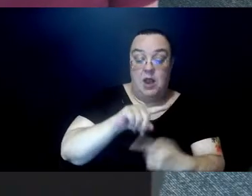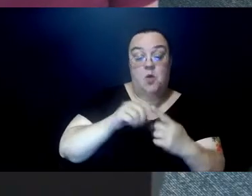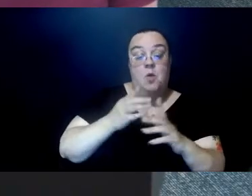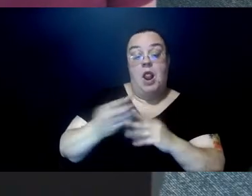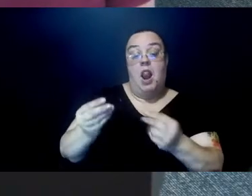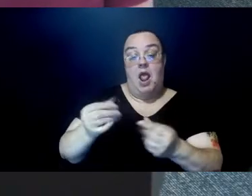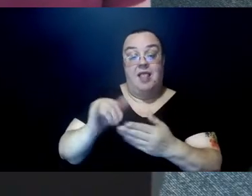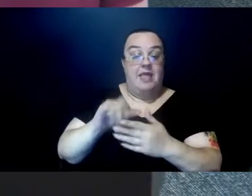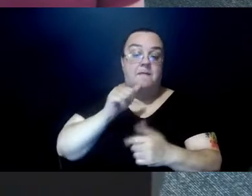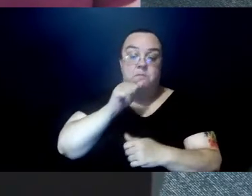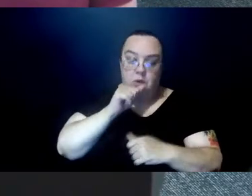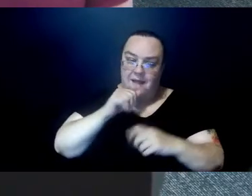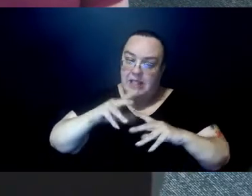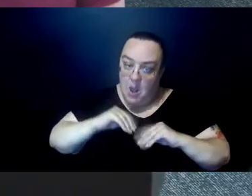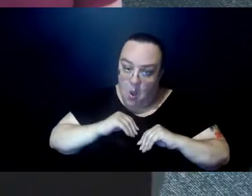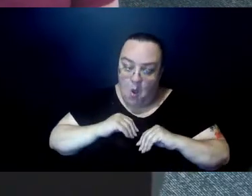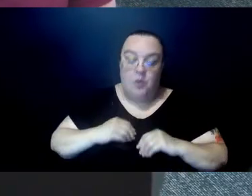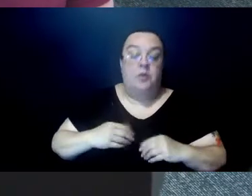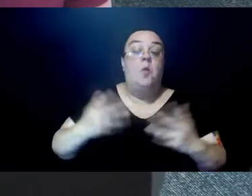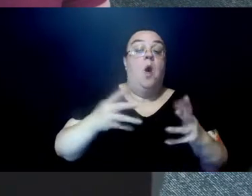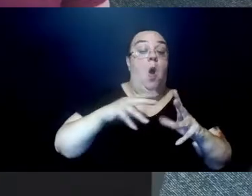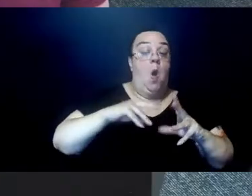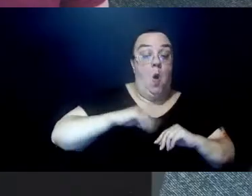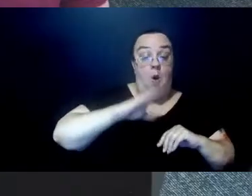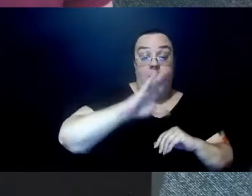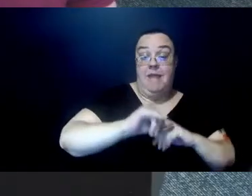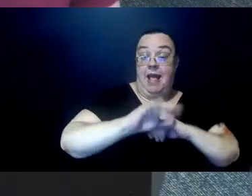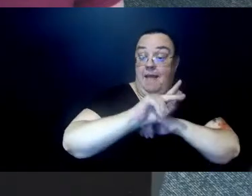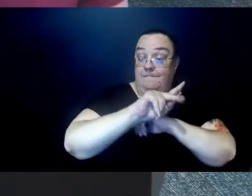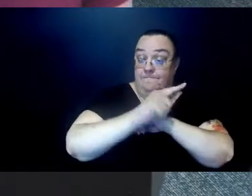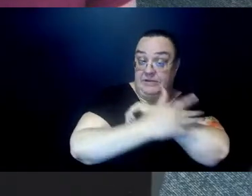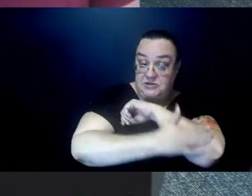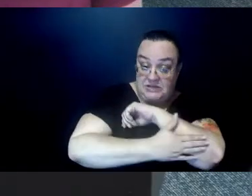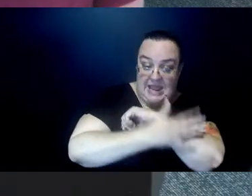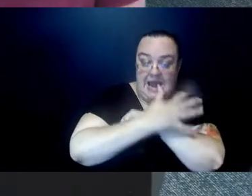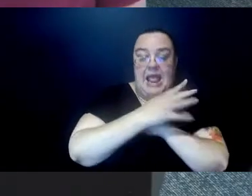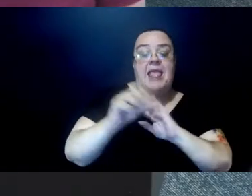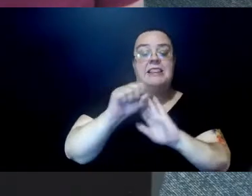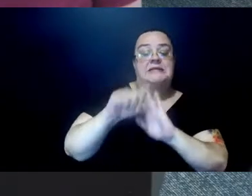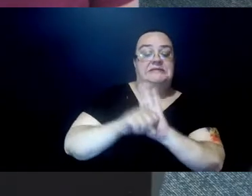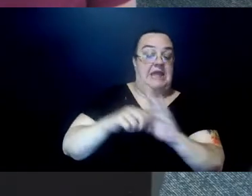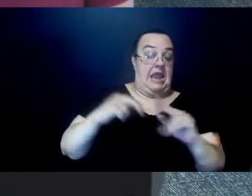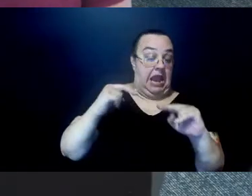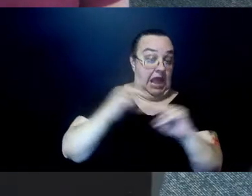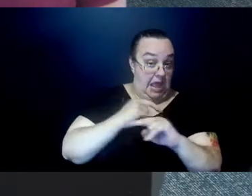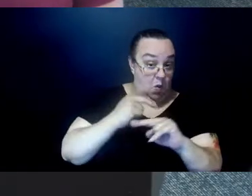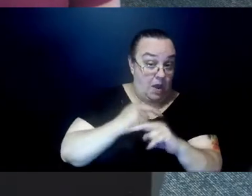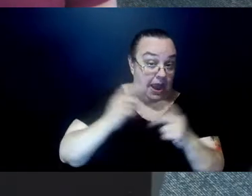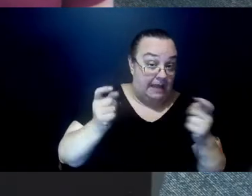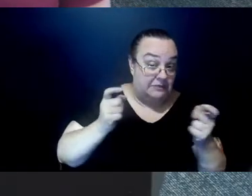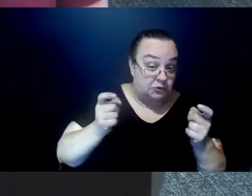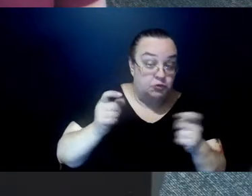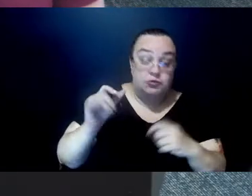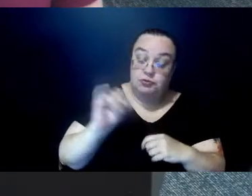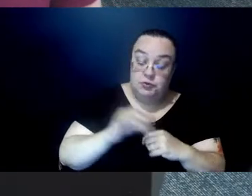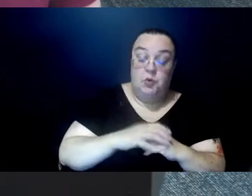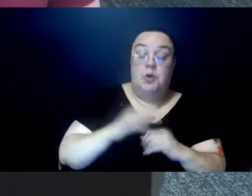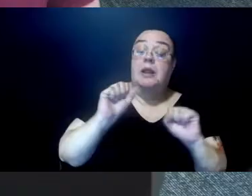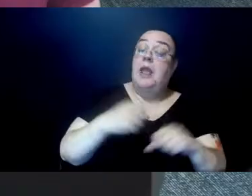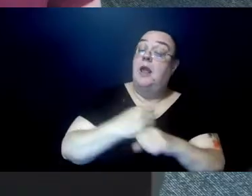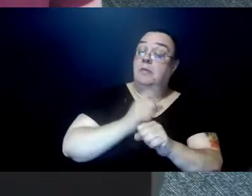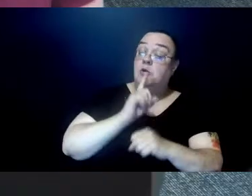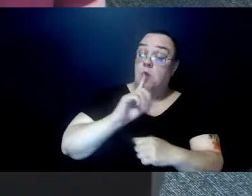by the county and by the State Highway Administration. We can ensure that our preservation